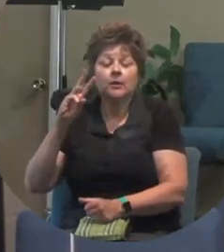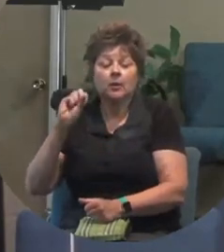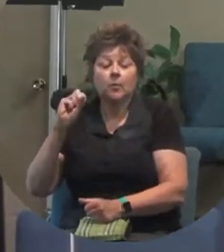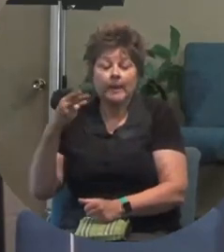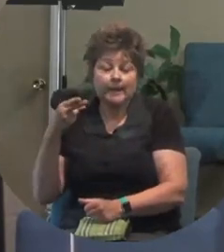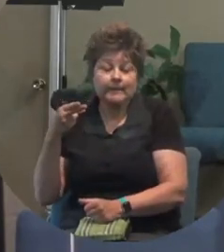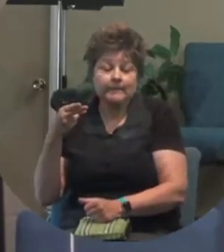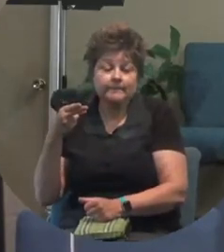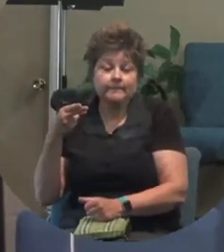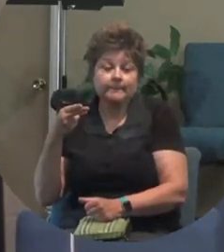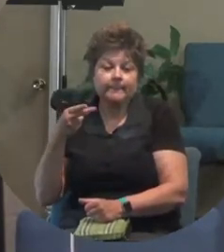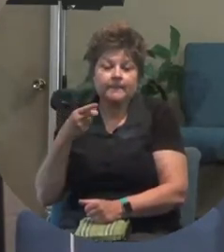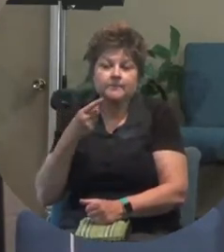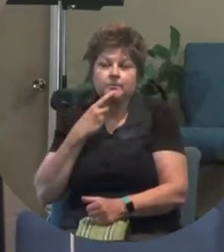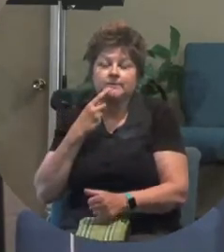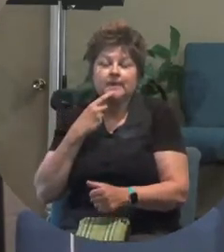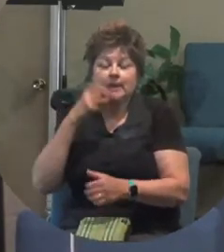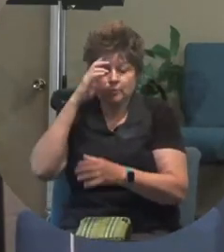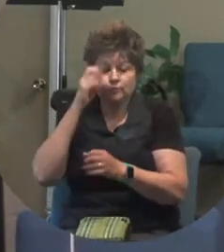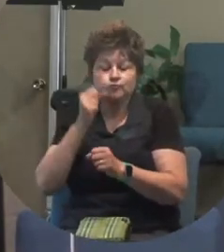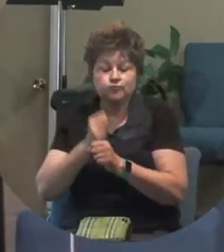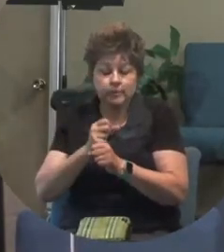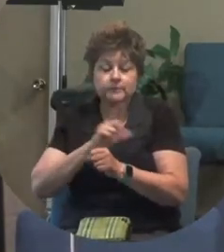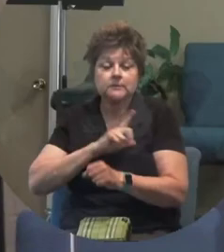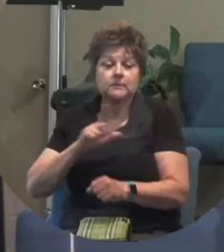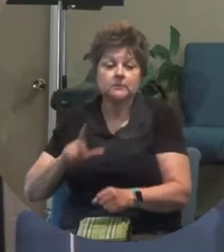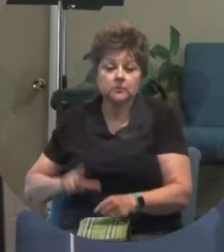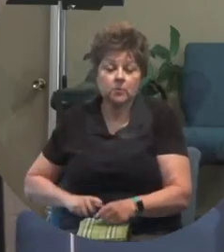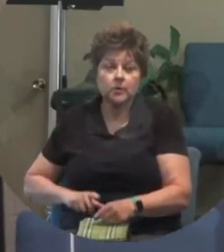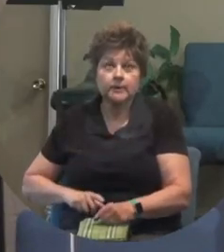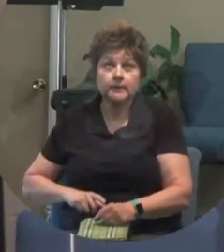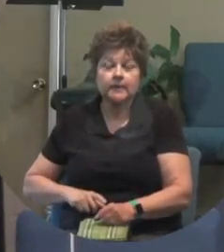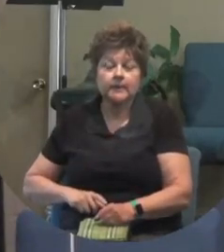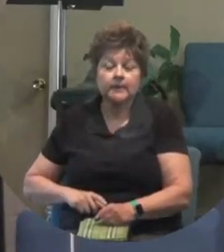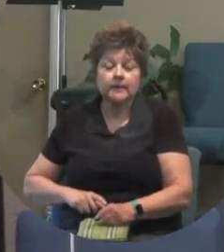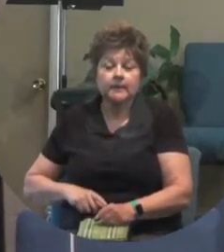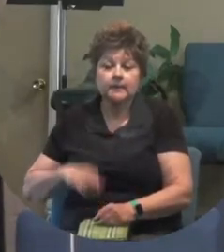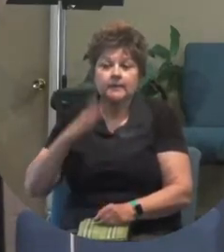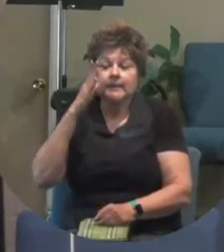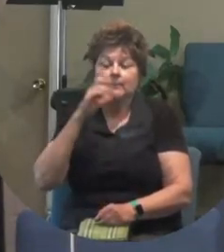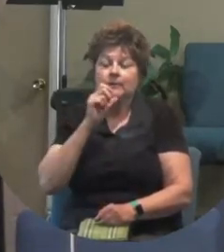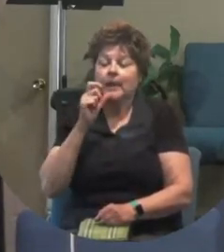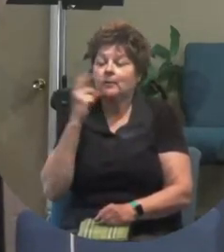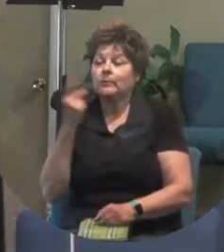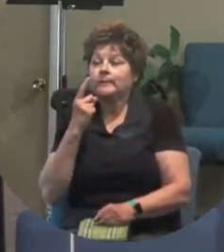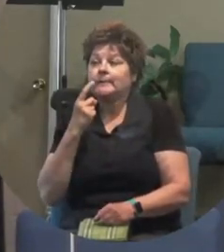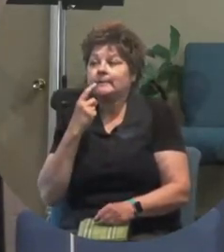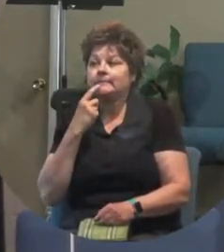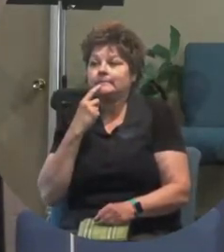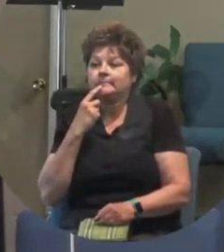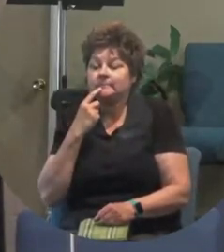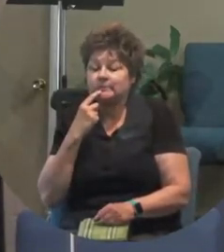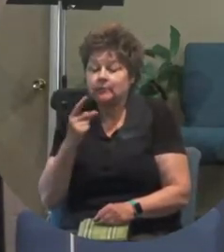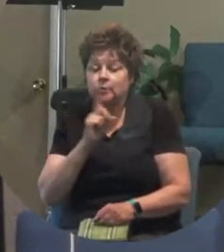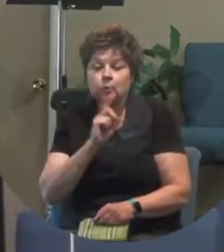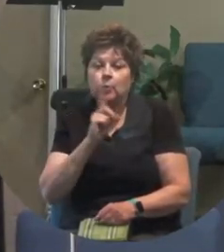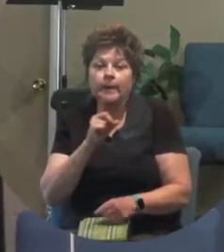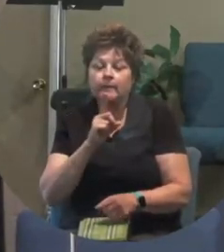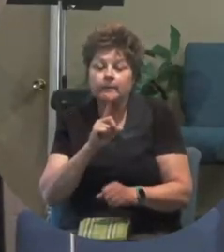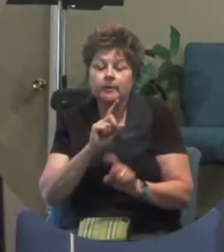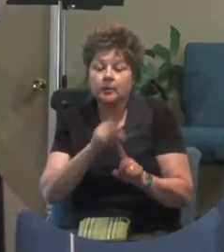simply trust the Lord, and he won't just tell you where to go. He'll show you where to